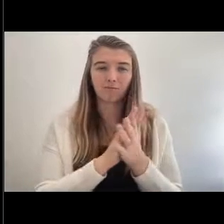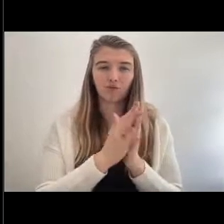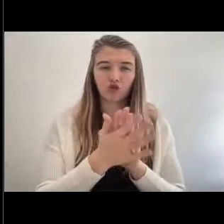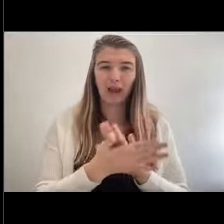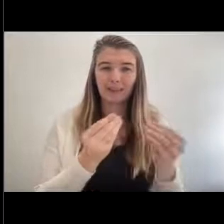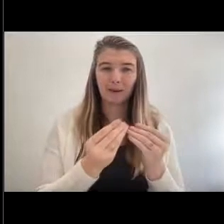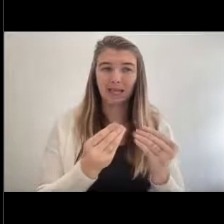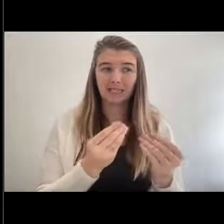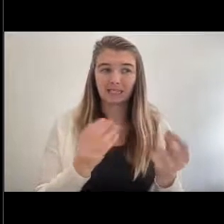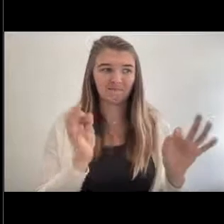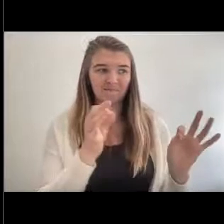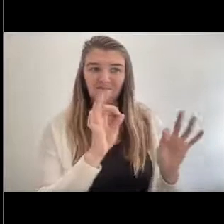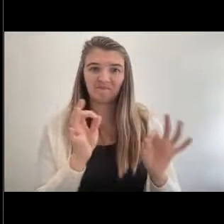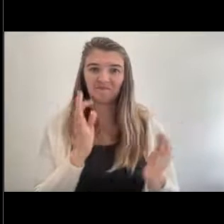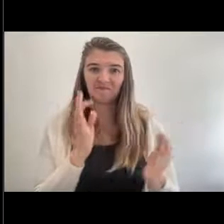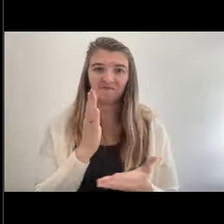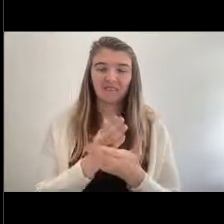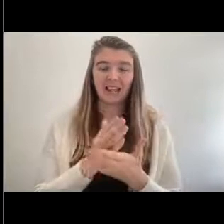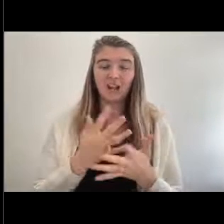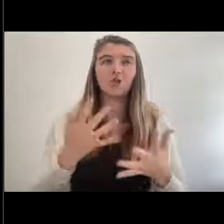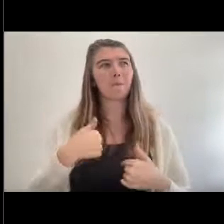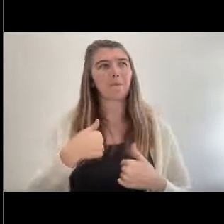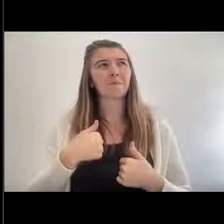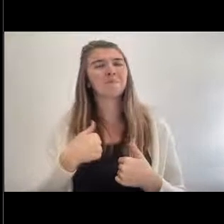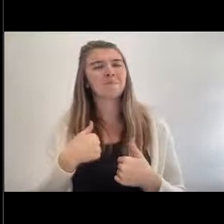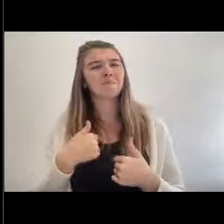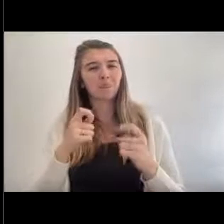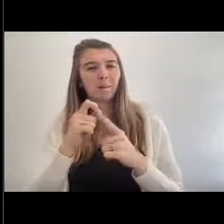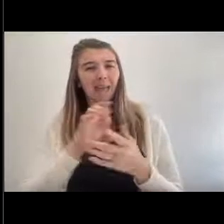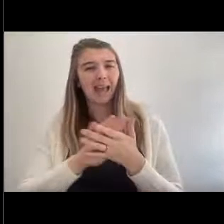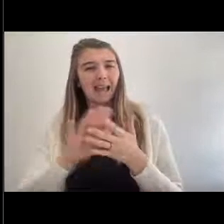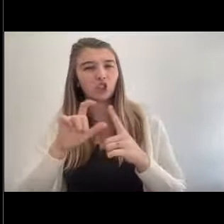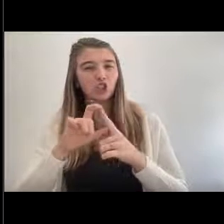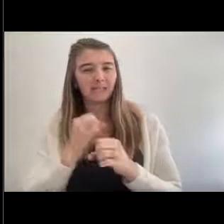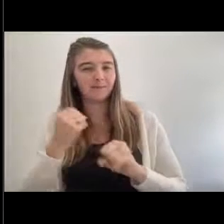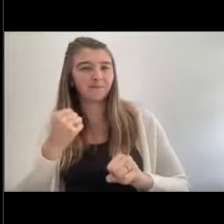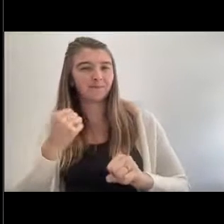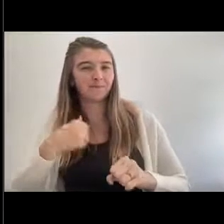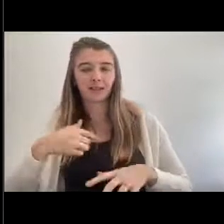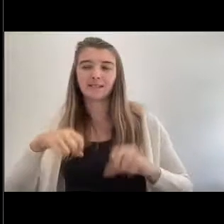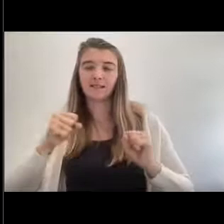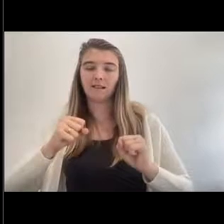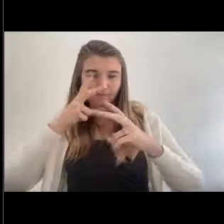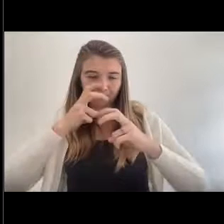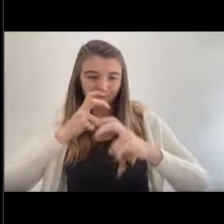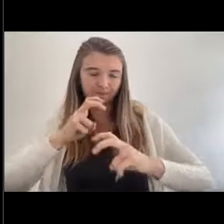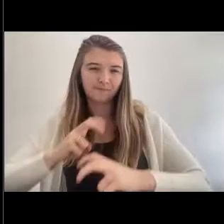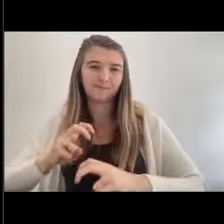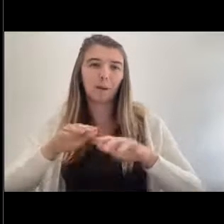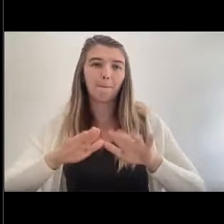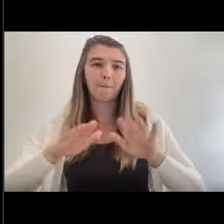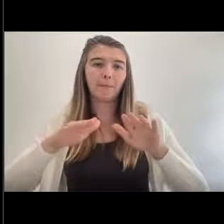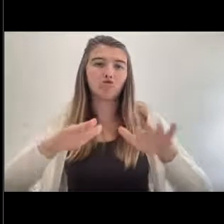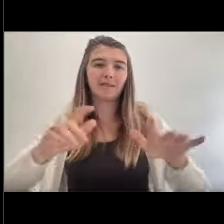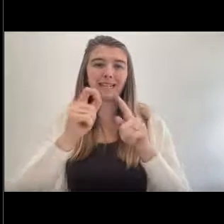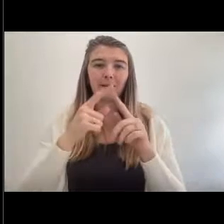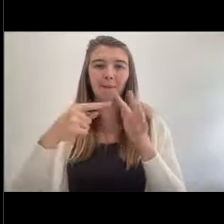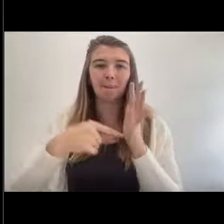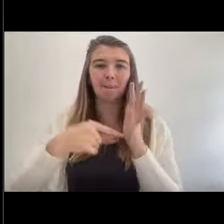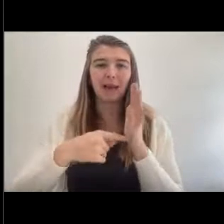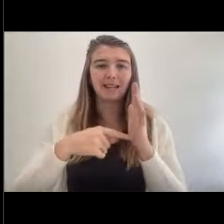So as part of my PhD, I set out to investigate marine PET biodegradation. And to do this, I went to Porthcawl Beach